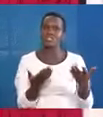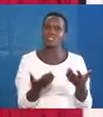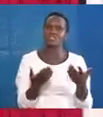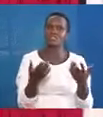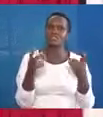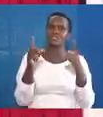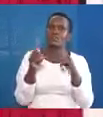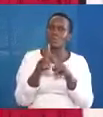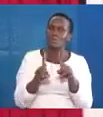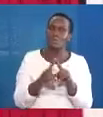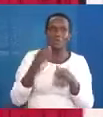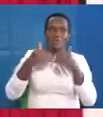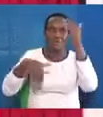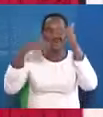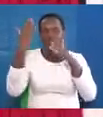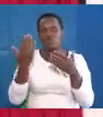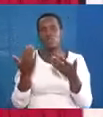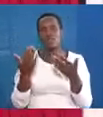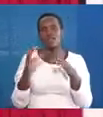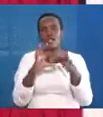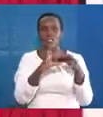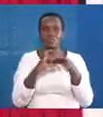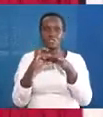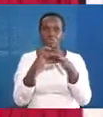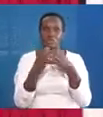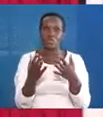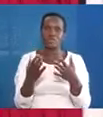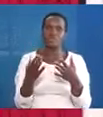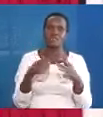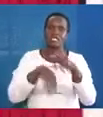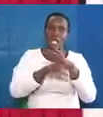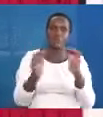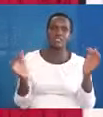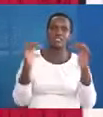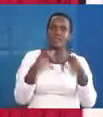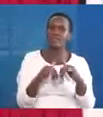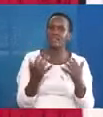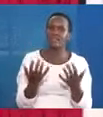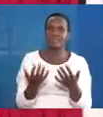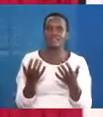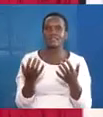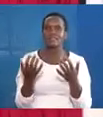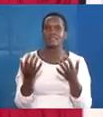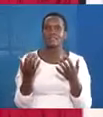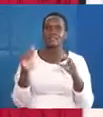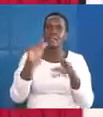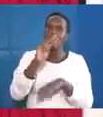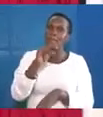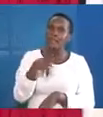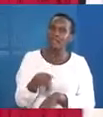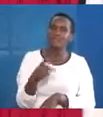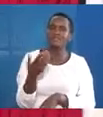unions, professional associations, county assemblies, members of